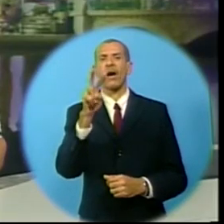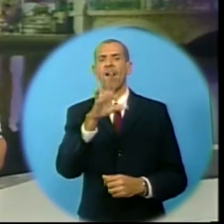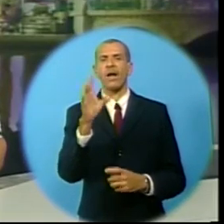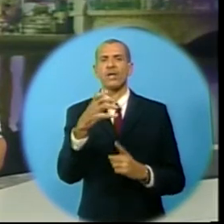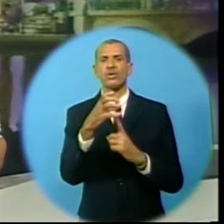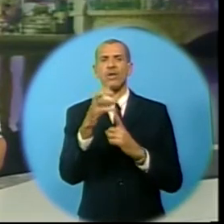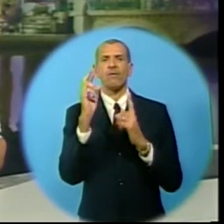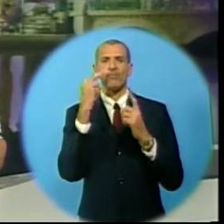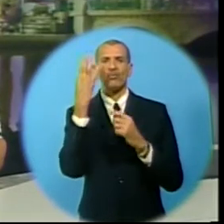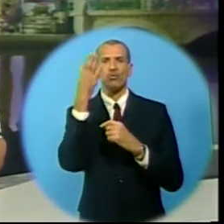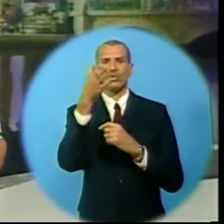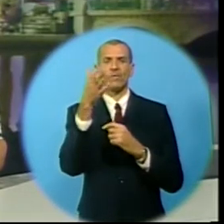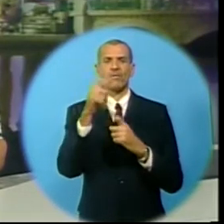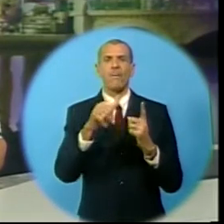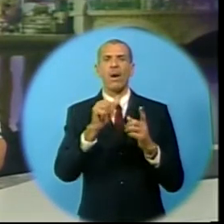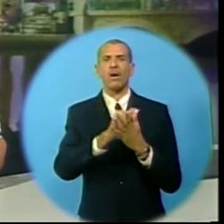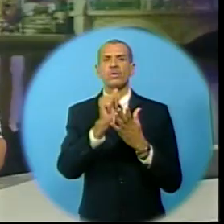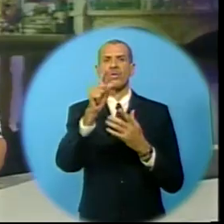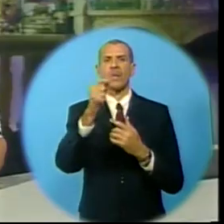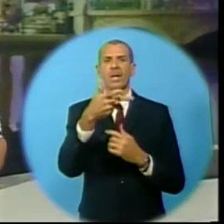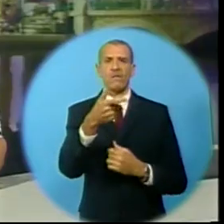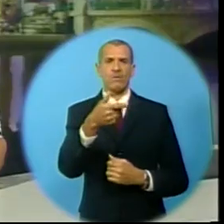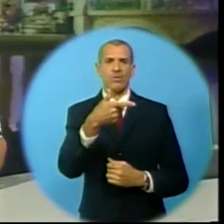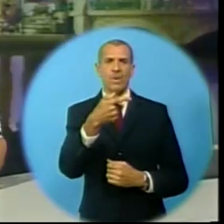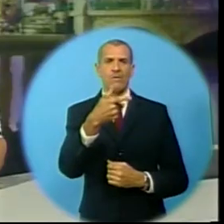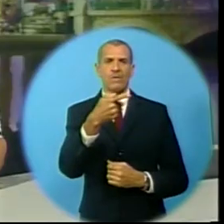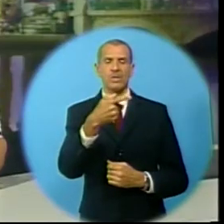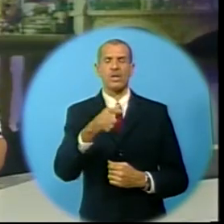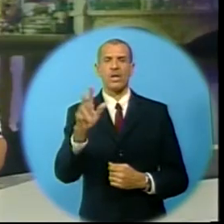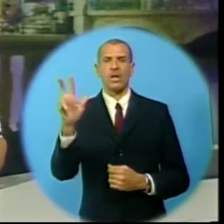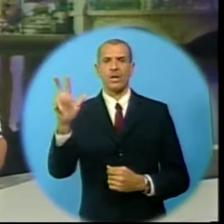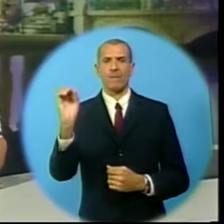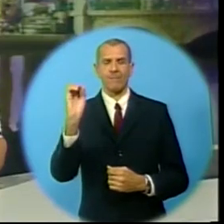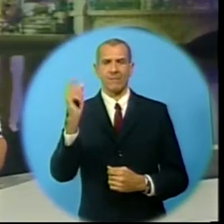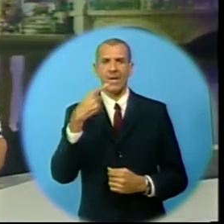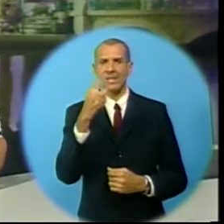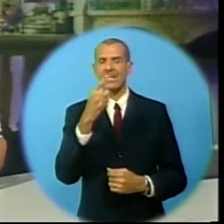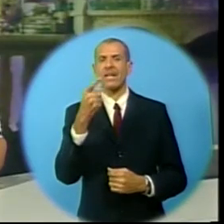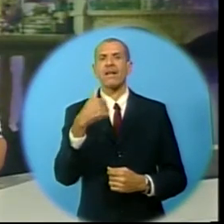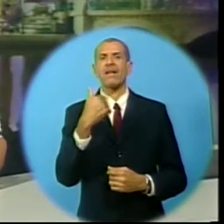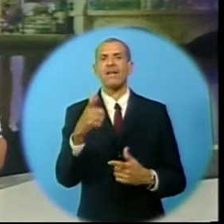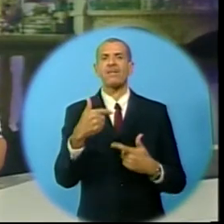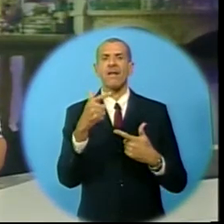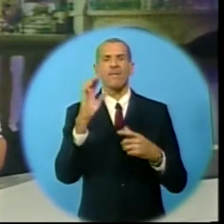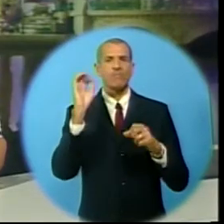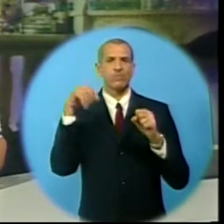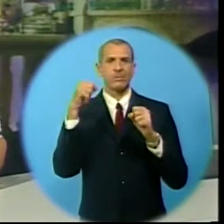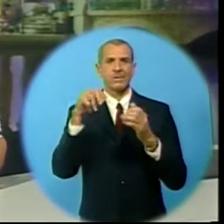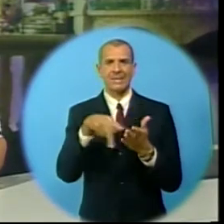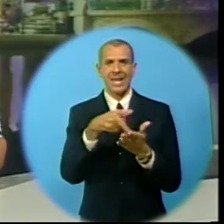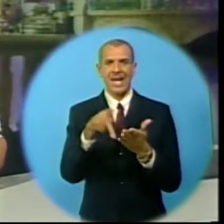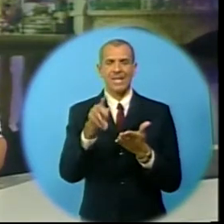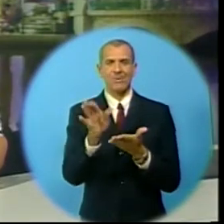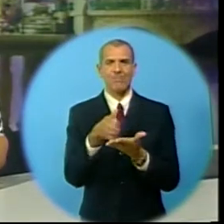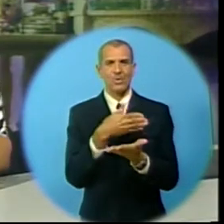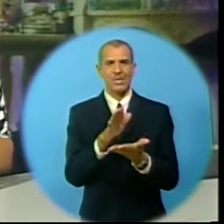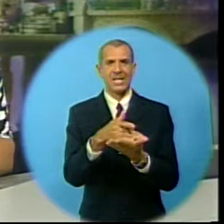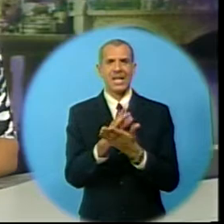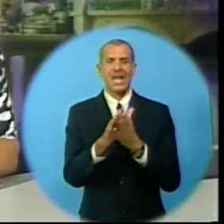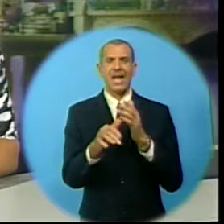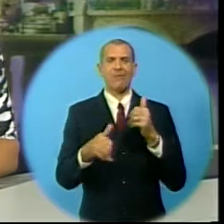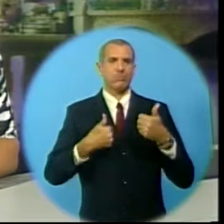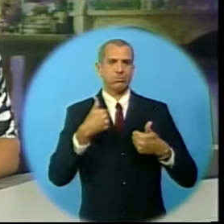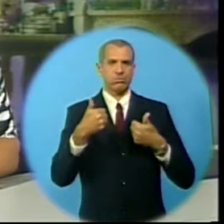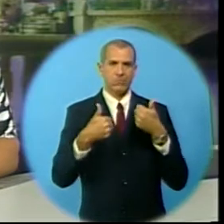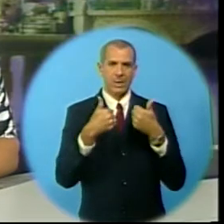held from August 21st to the 30th. It will feature fashion, literature, the visual arts, film, dance, music, and theater